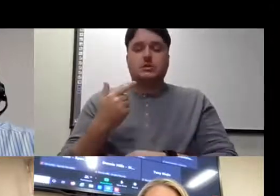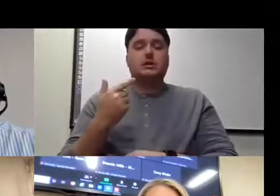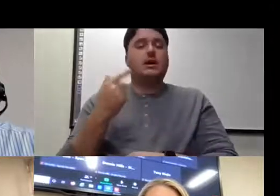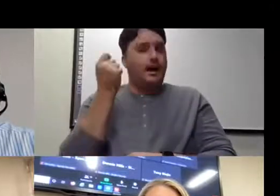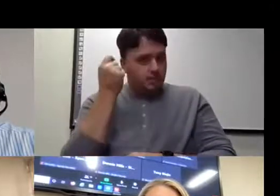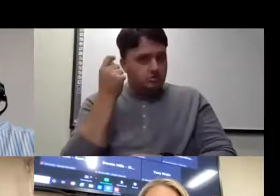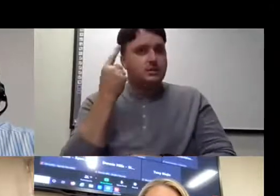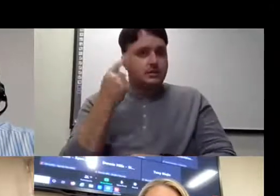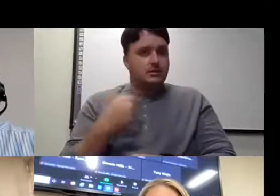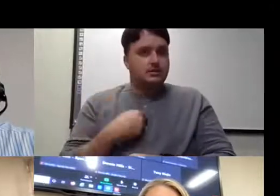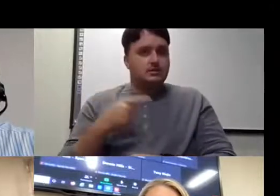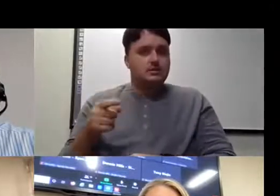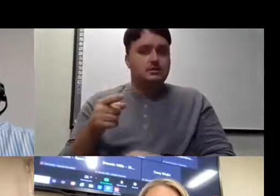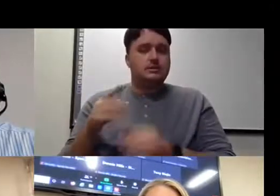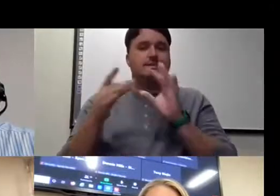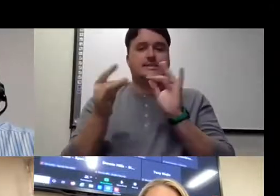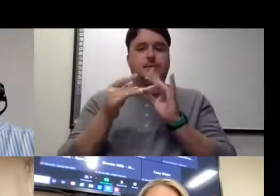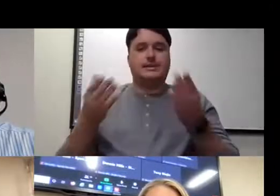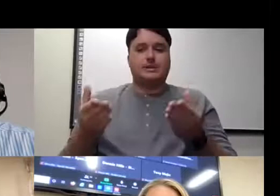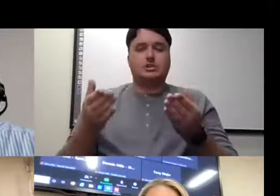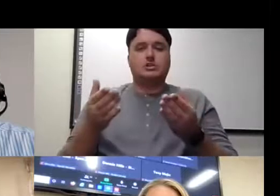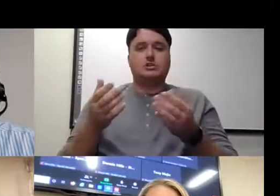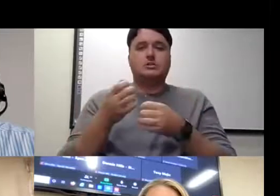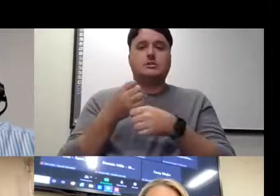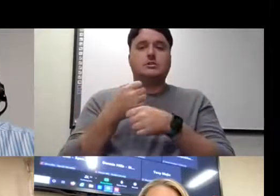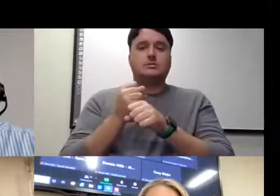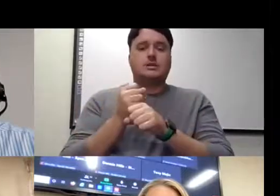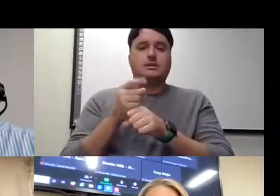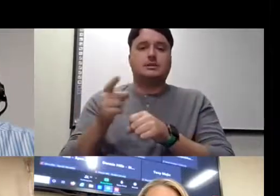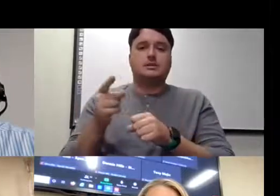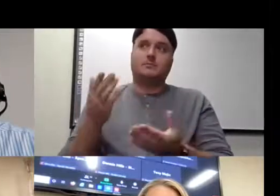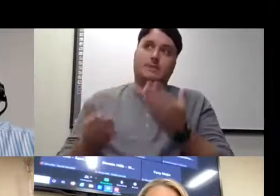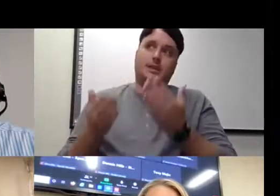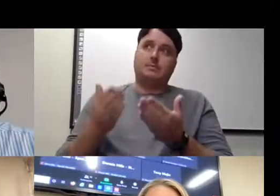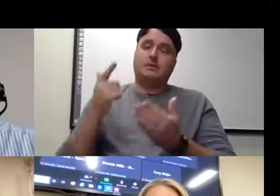that, you know, the statement here is made that maybe